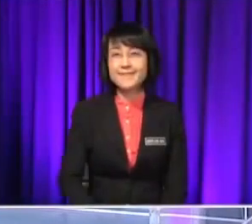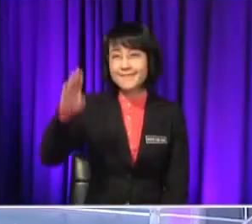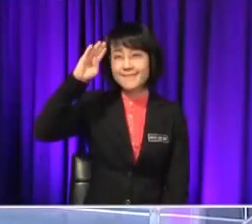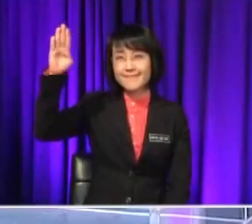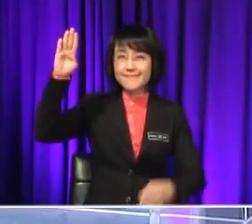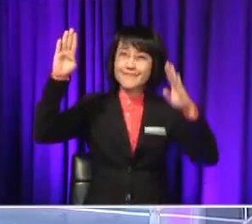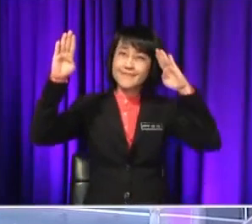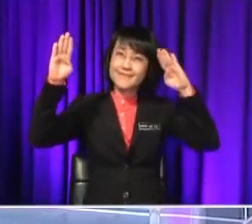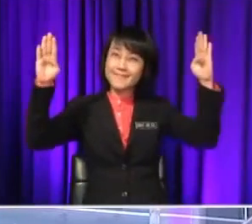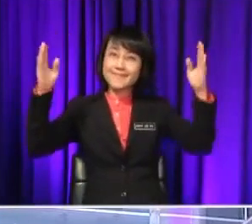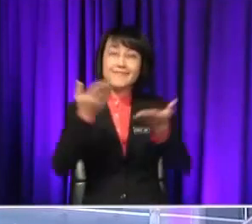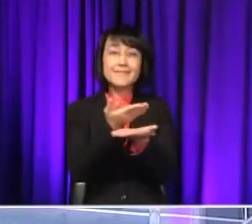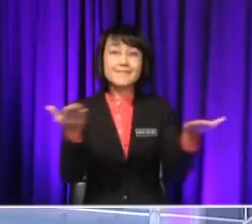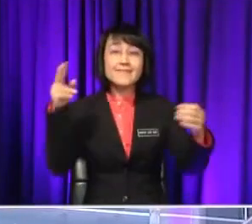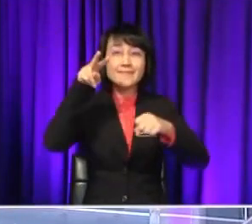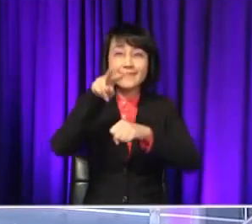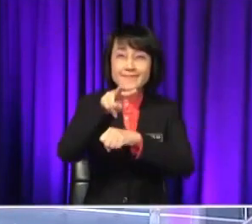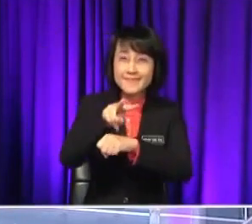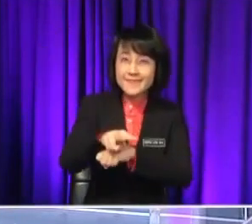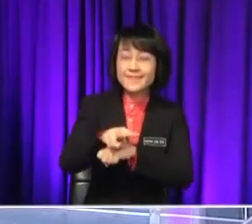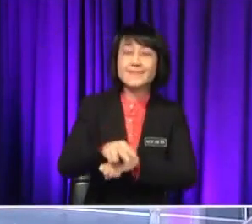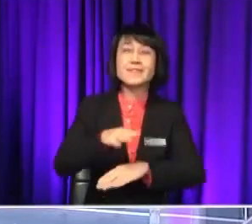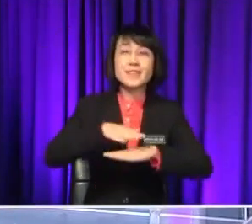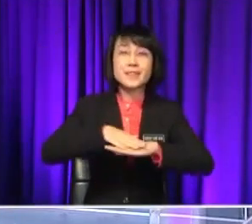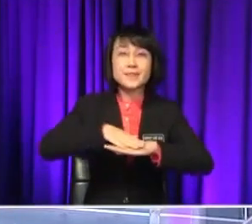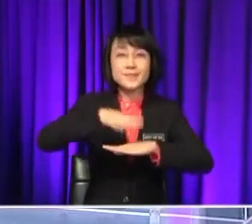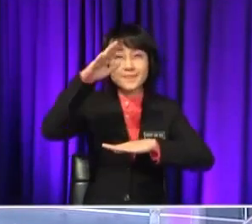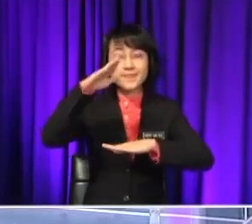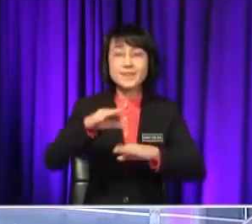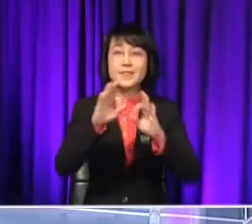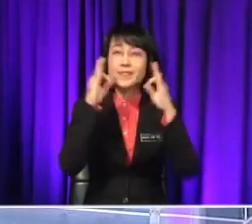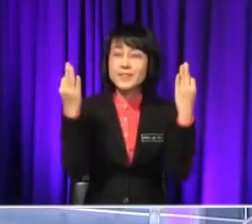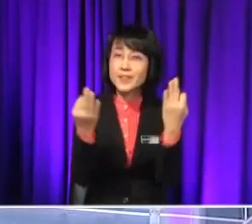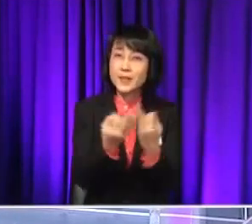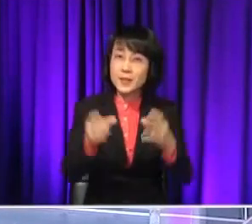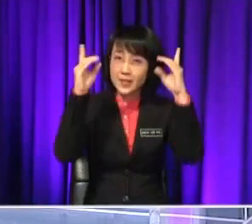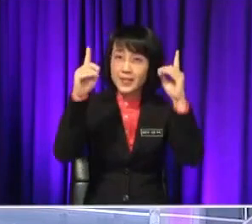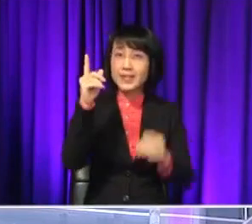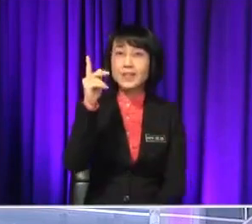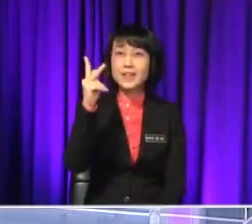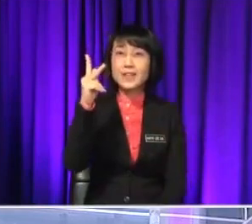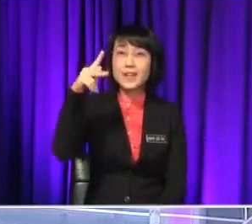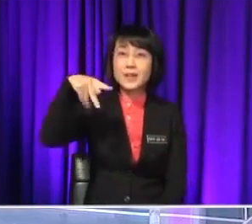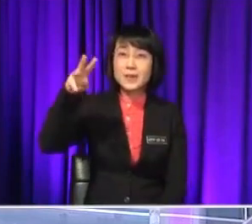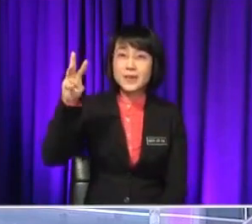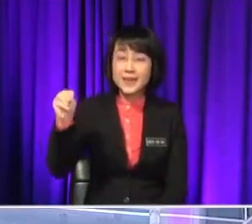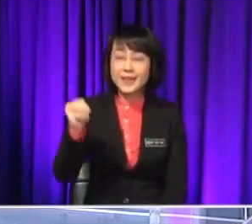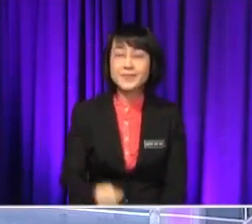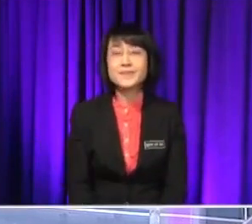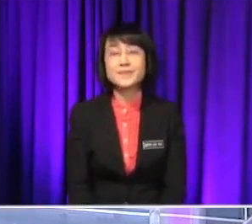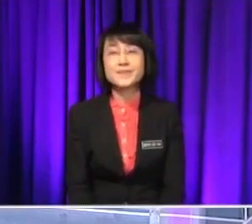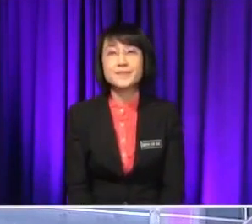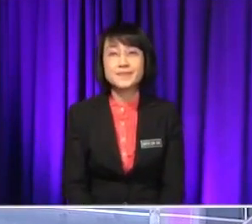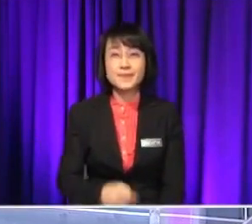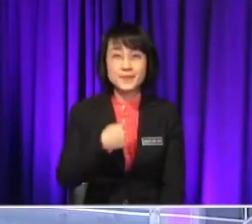Hello everyone, you are now watching Upper Form on Didik TV KPM together with me, Sean Steven, as your host. And